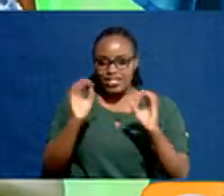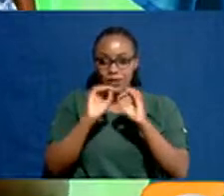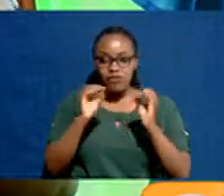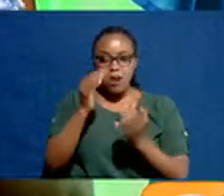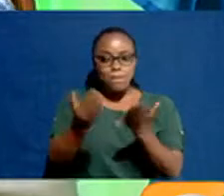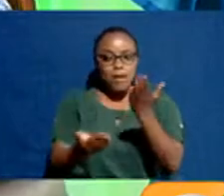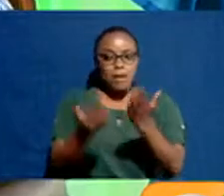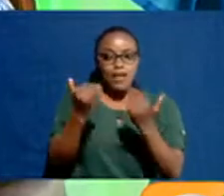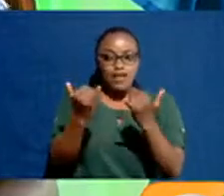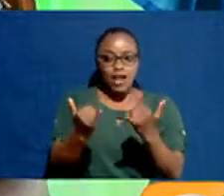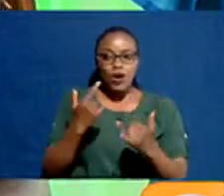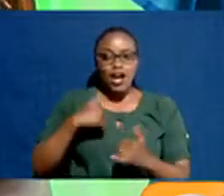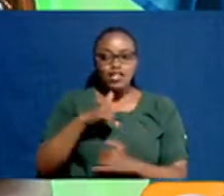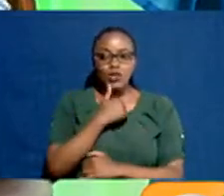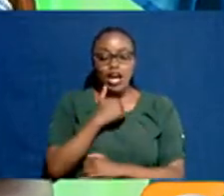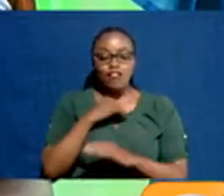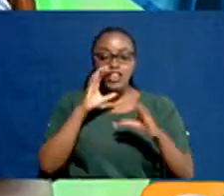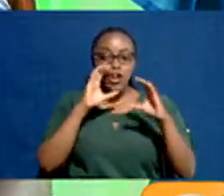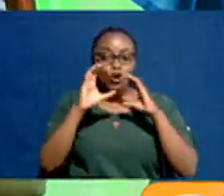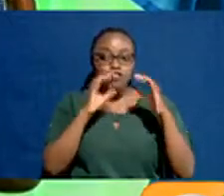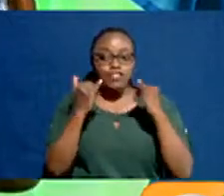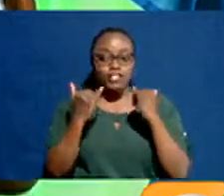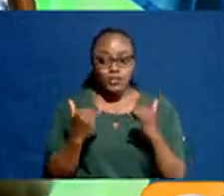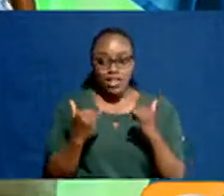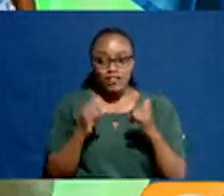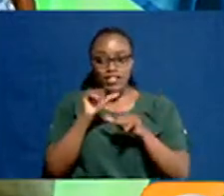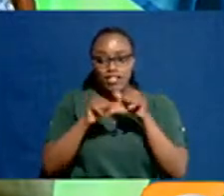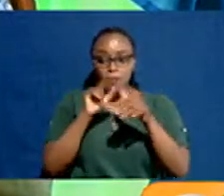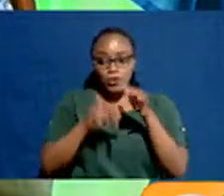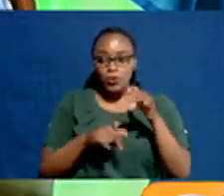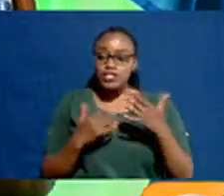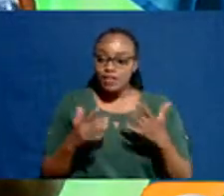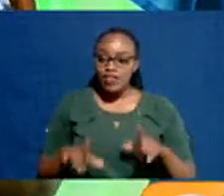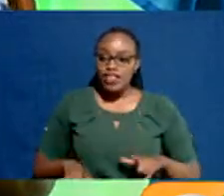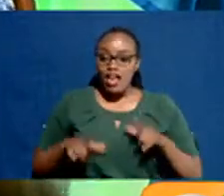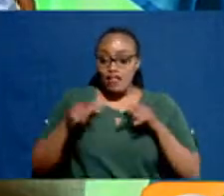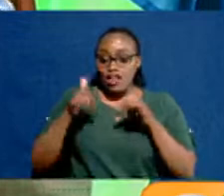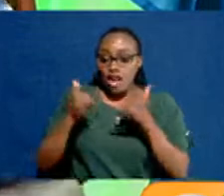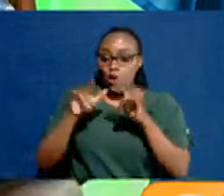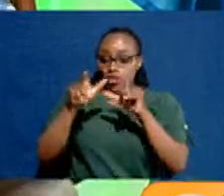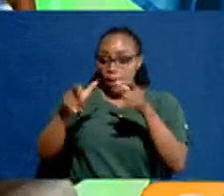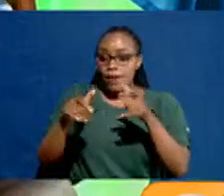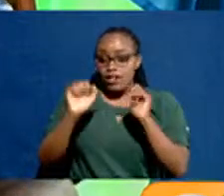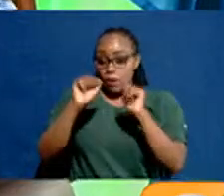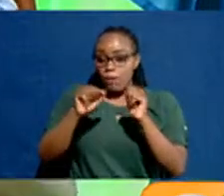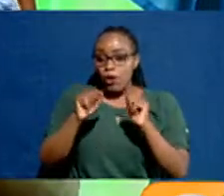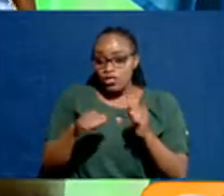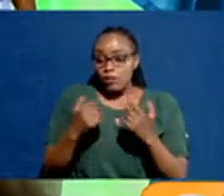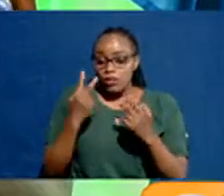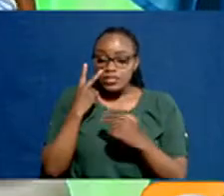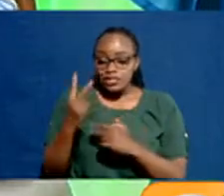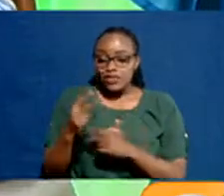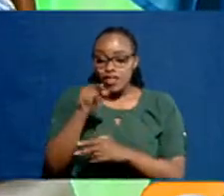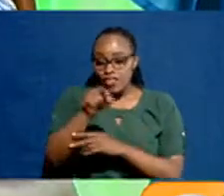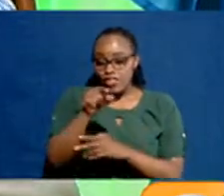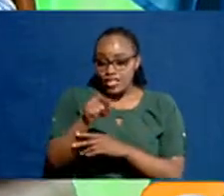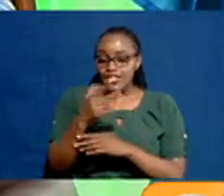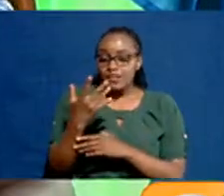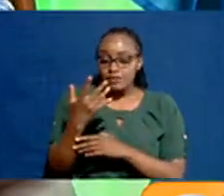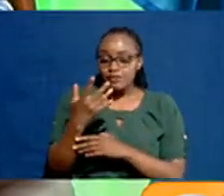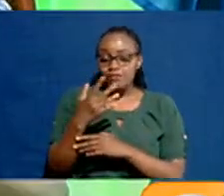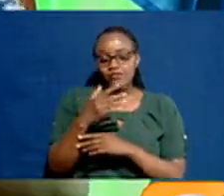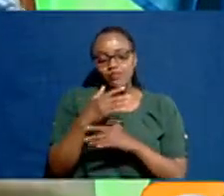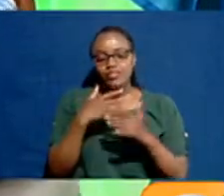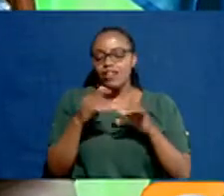Probably now that we're having this conversation, all right, it is about time that the media consider that these airwaves that you